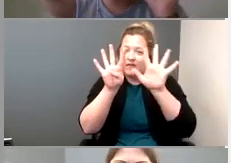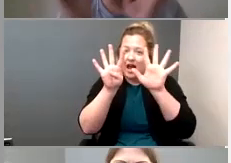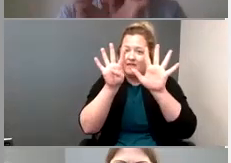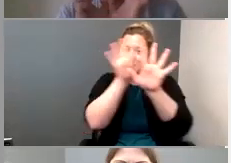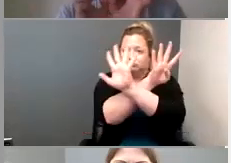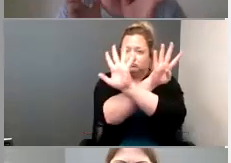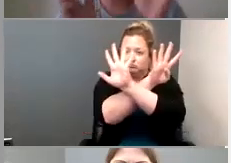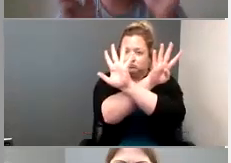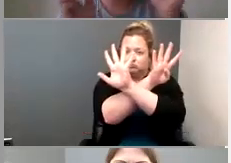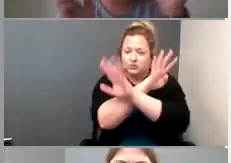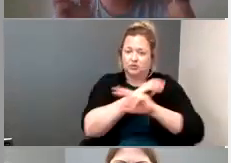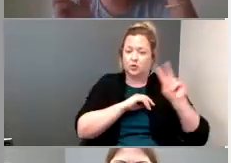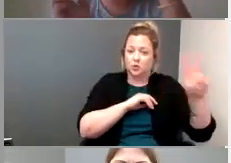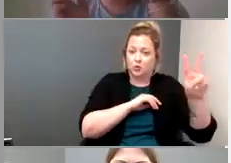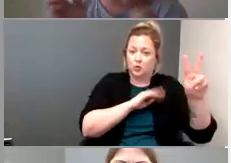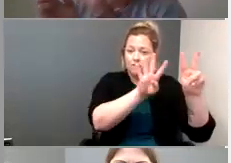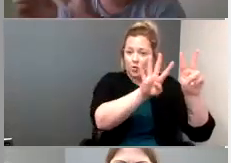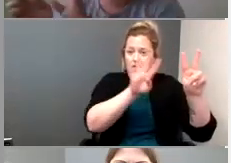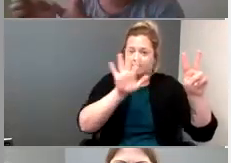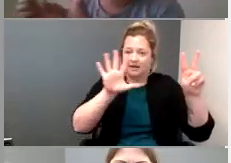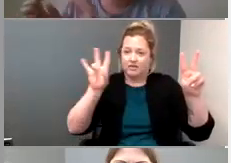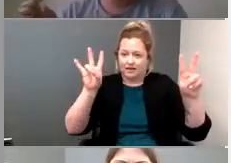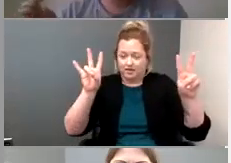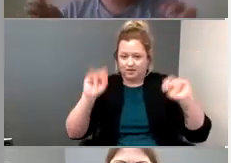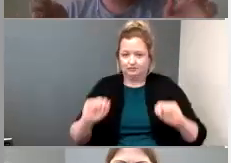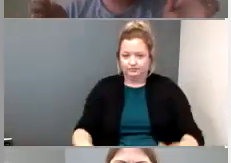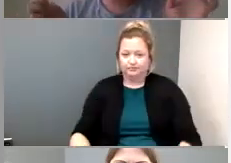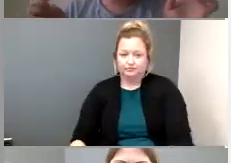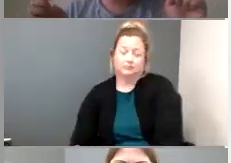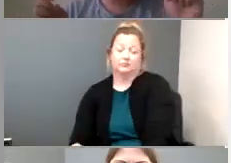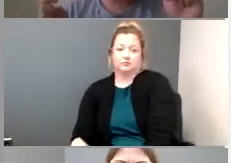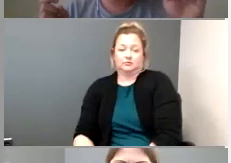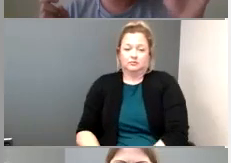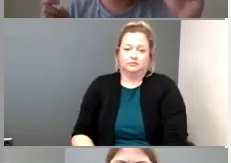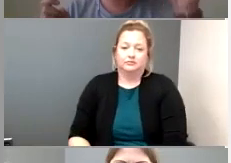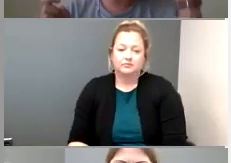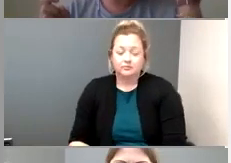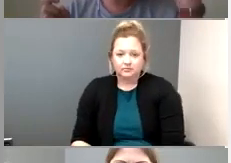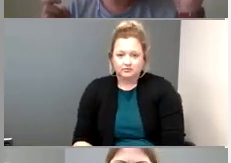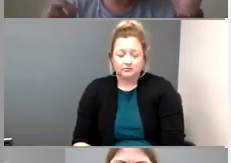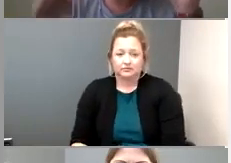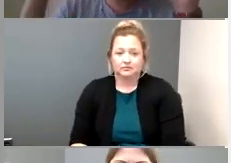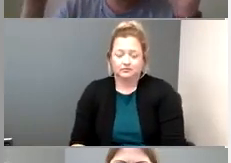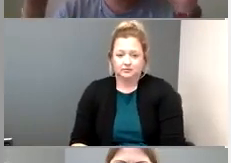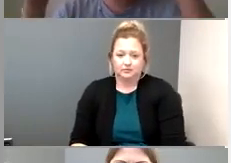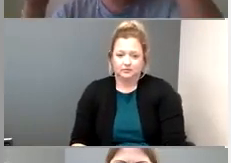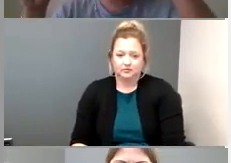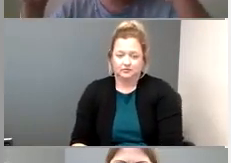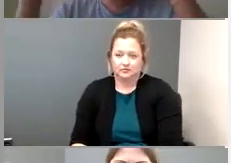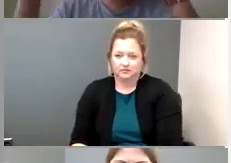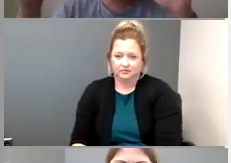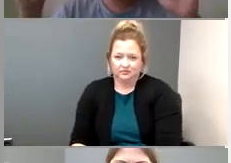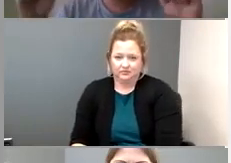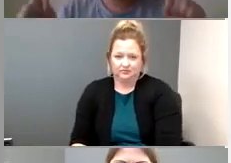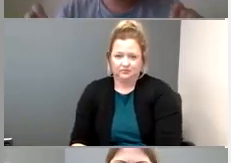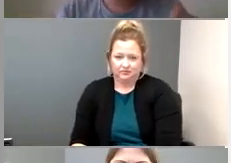If I had concatenated them, it would have been 2, 5, 4, 7. But instead I have to do it as 2, then 4, then